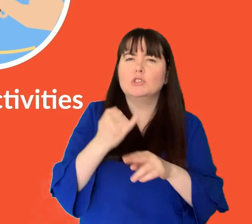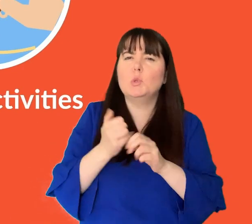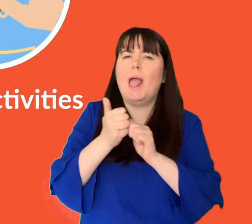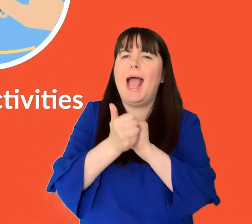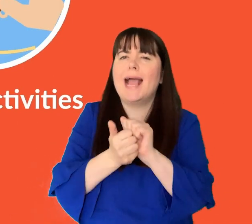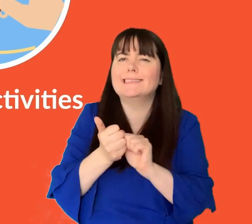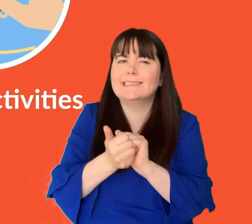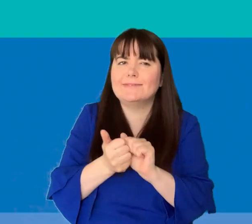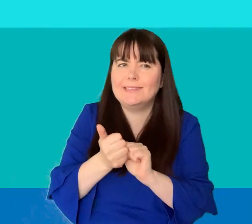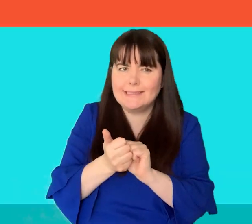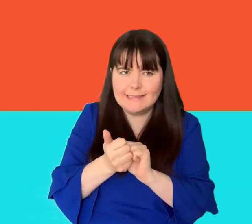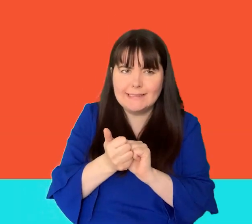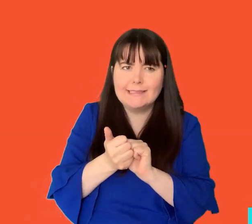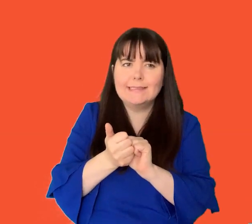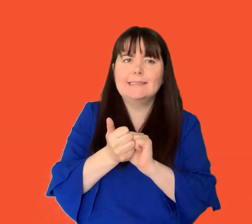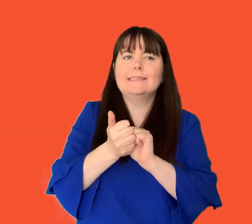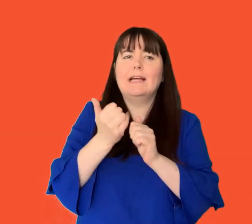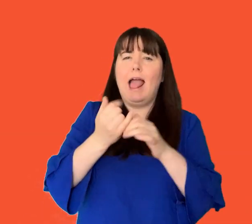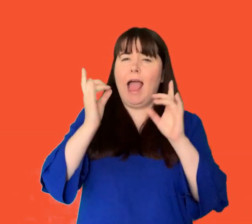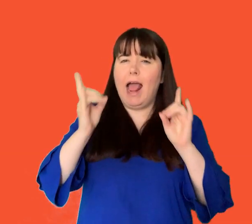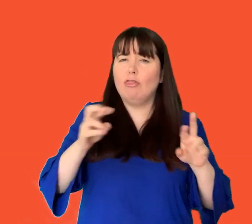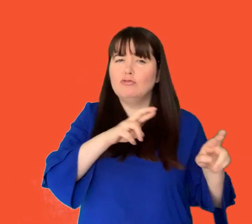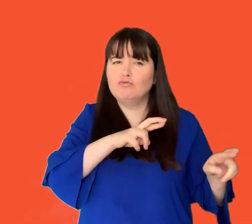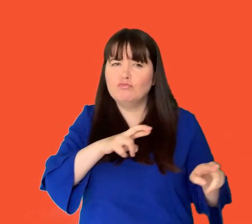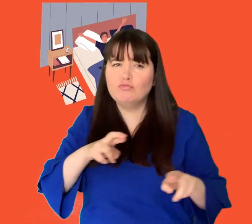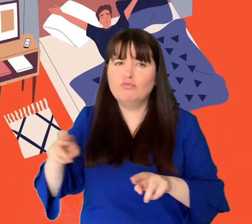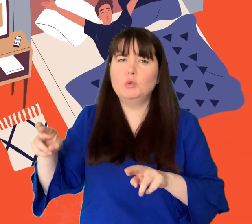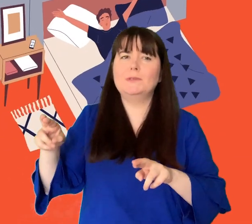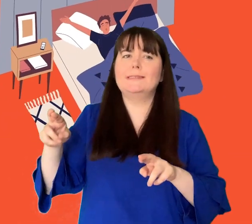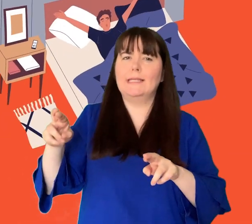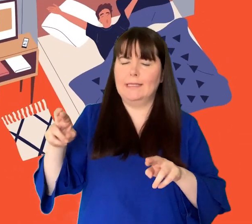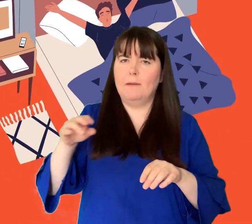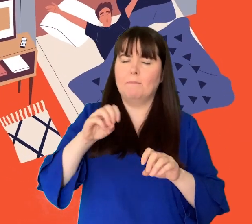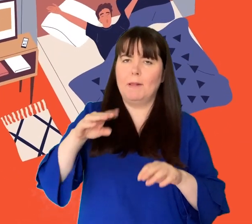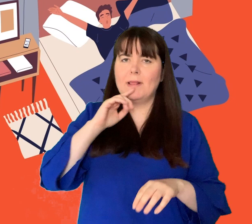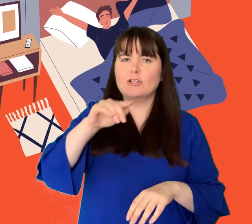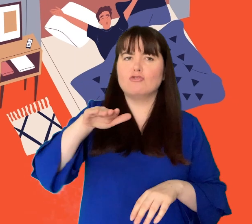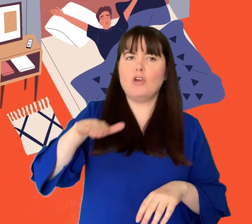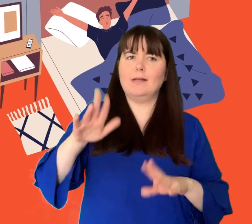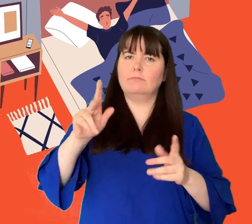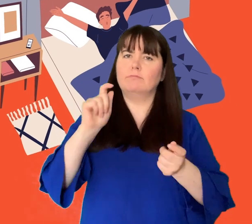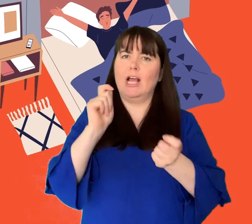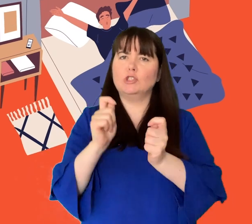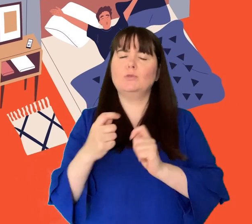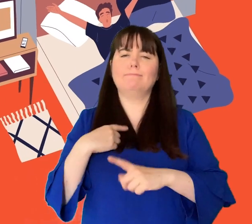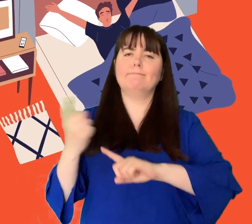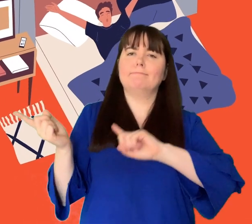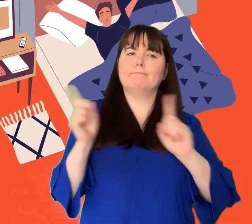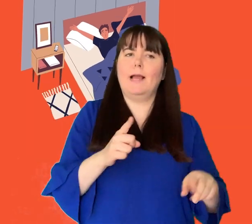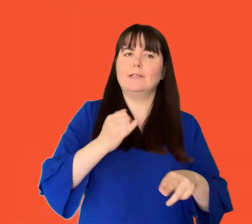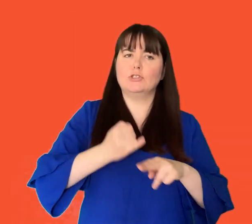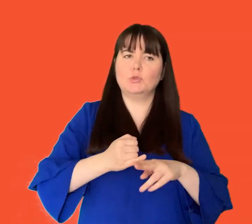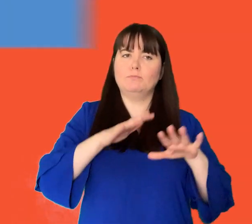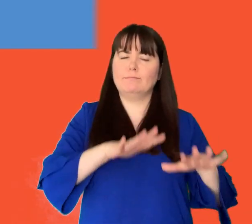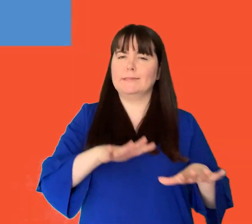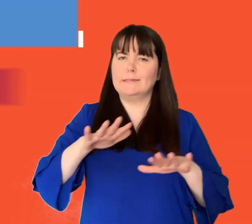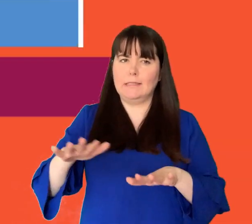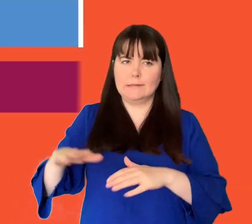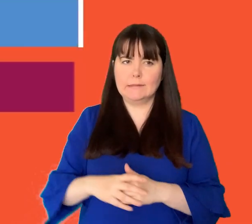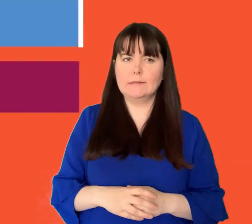school activities. Having healthy routines in place will help your child adjust to and settle into being back at